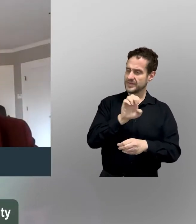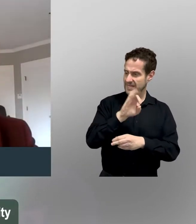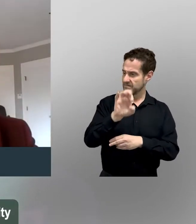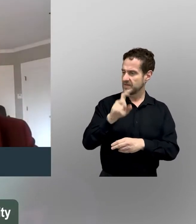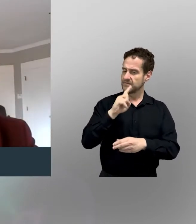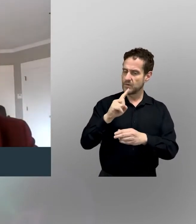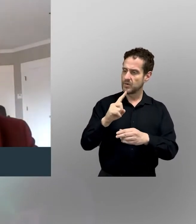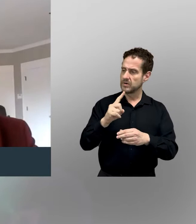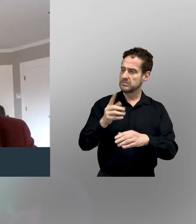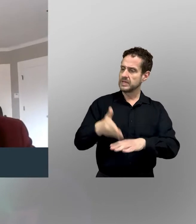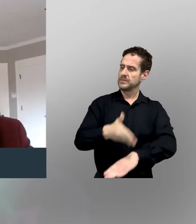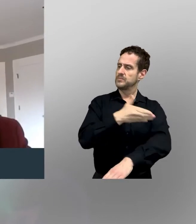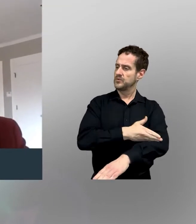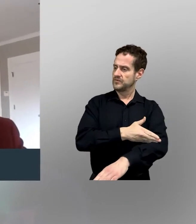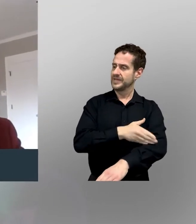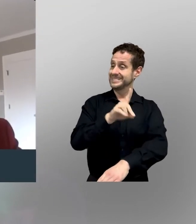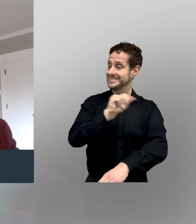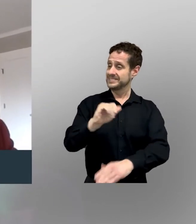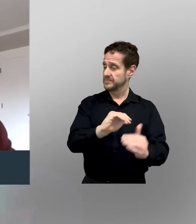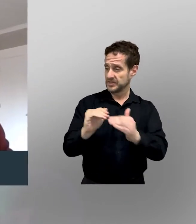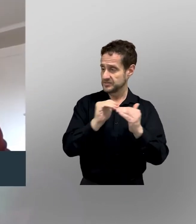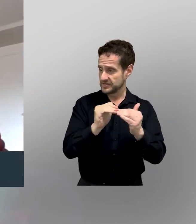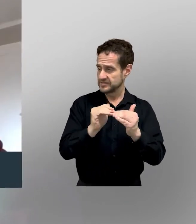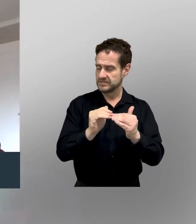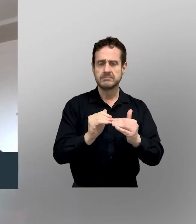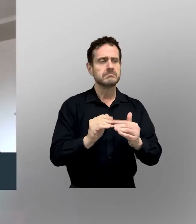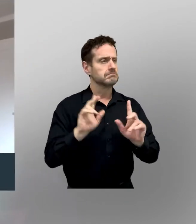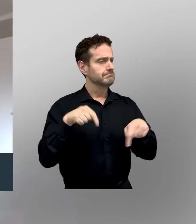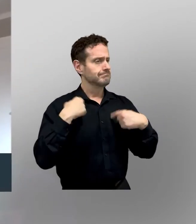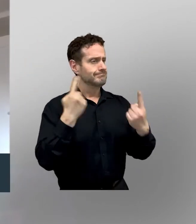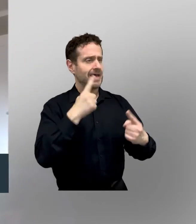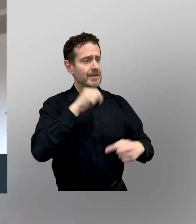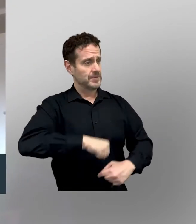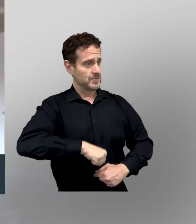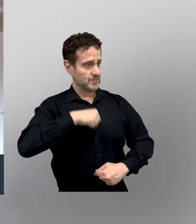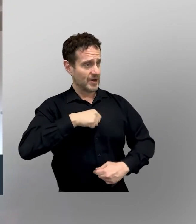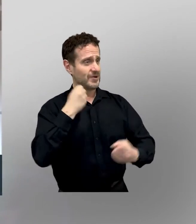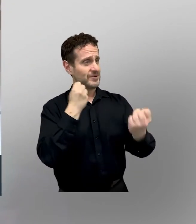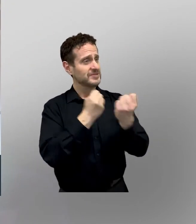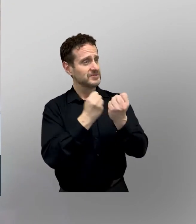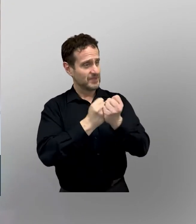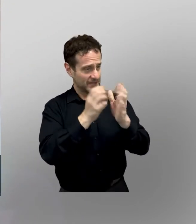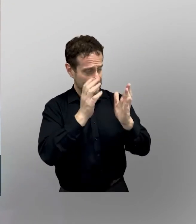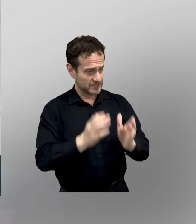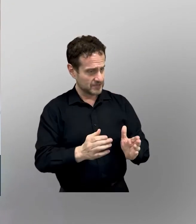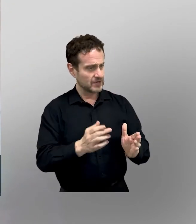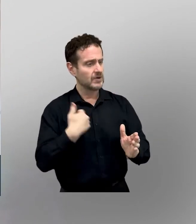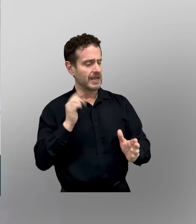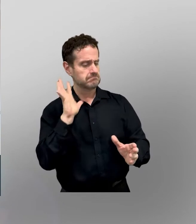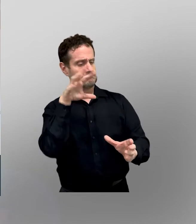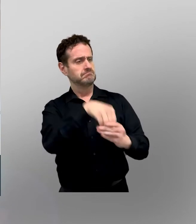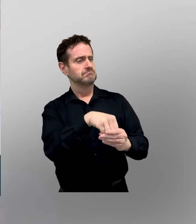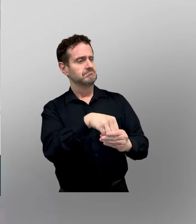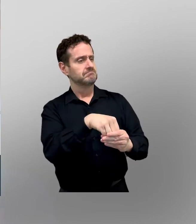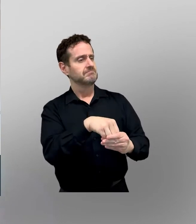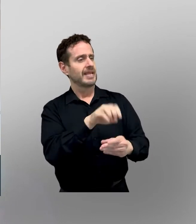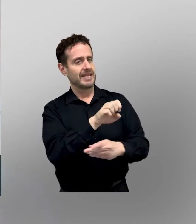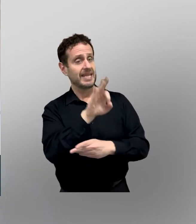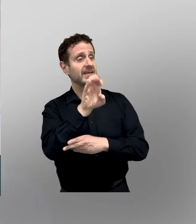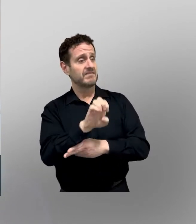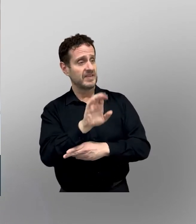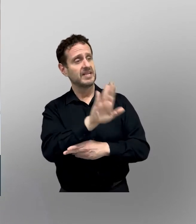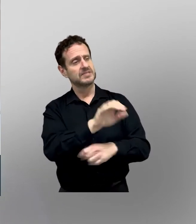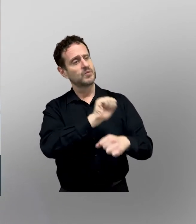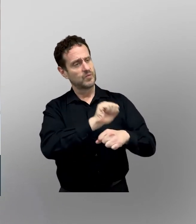disability justice? I have been a proud sponsor and